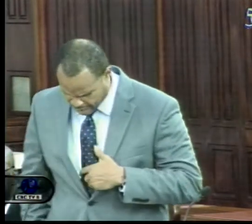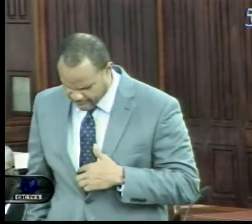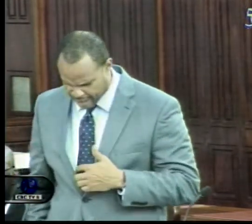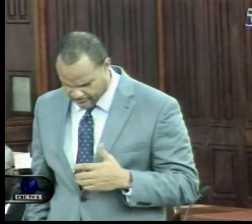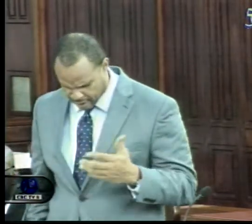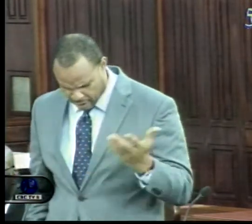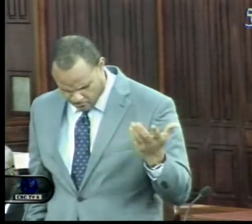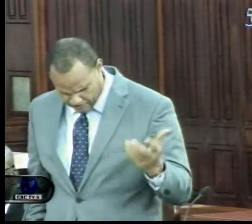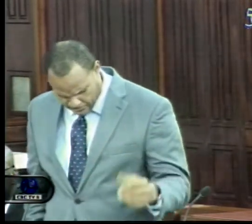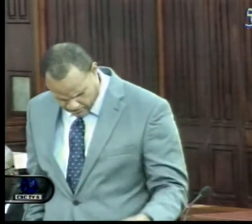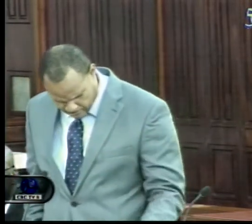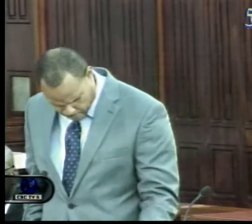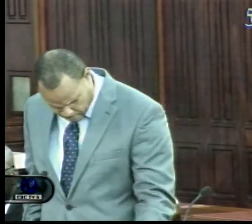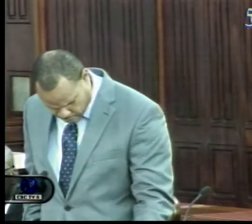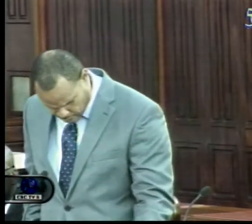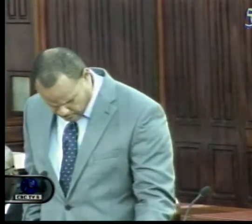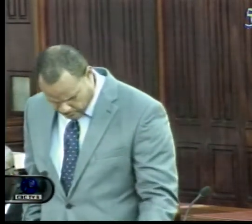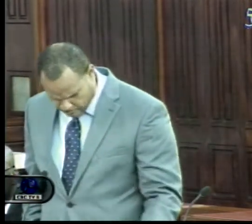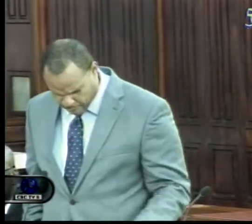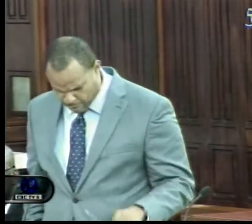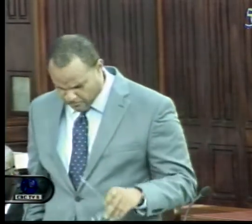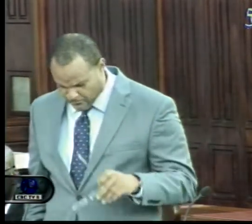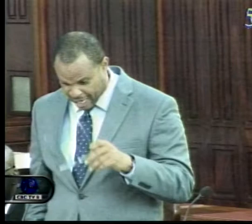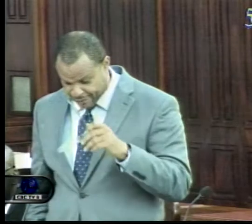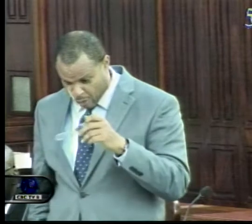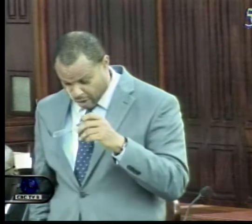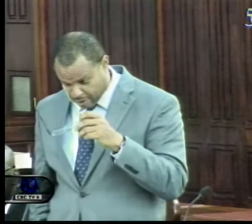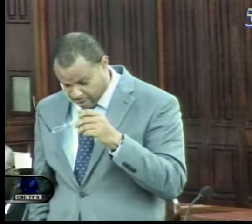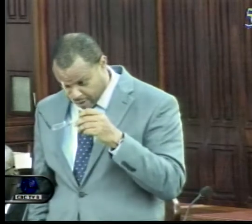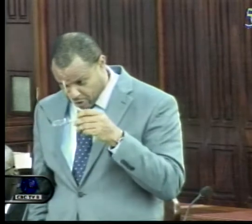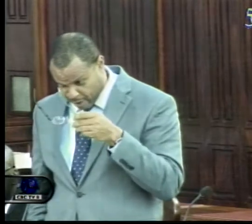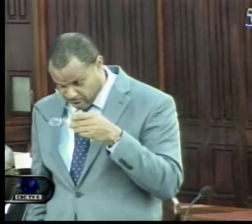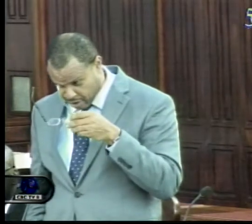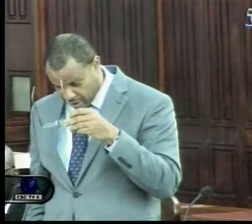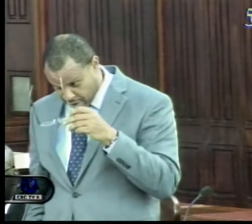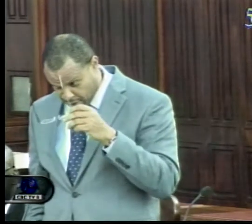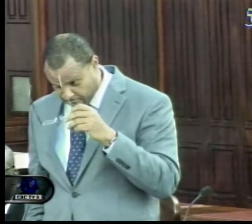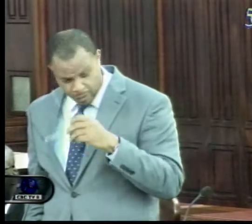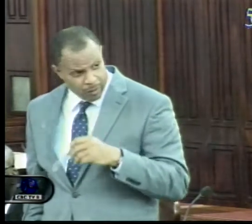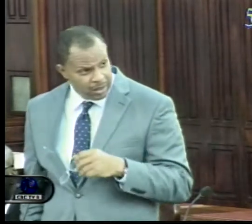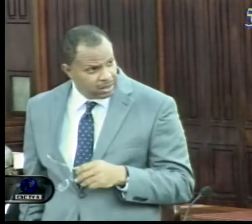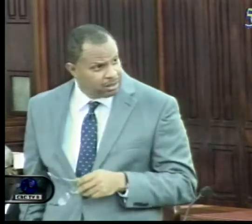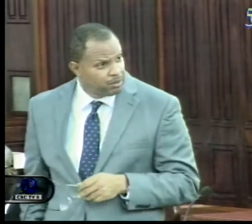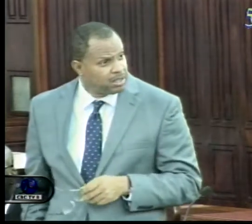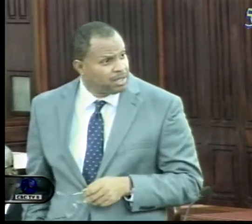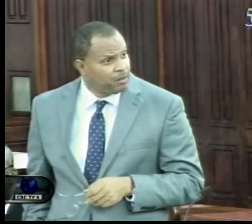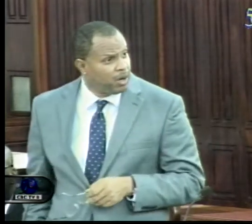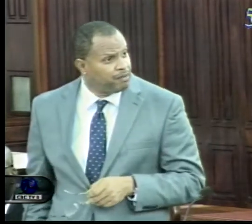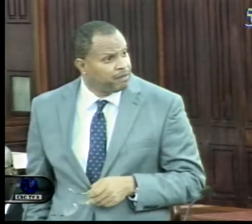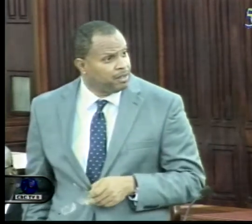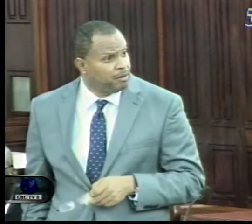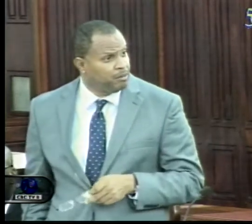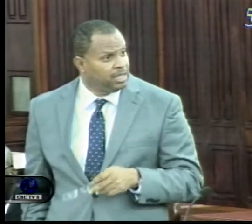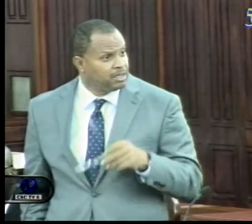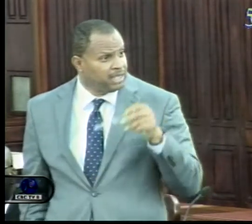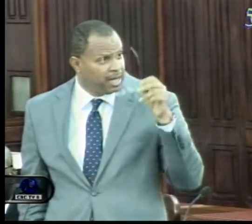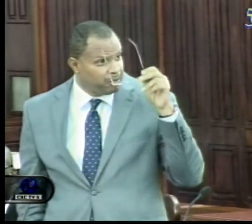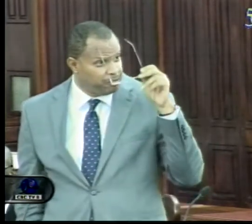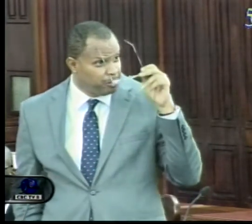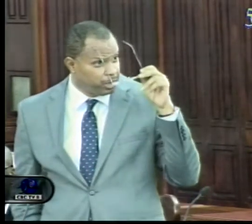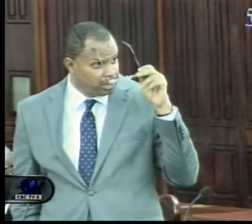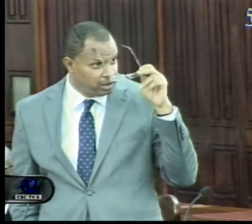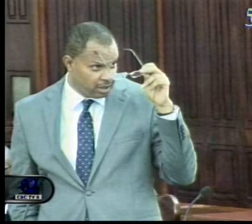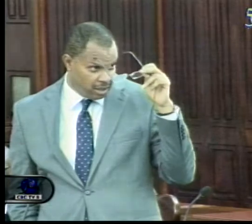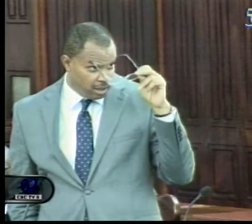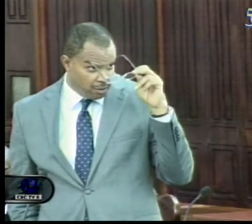Yes, indeed, because of course we want to have one situation. What is the thing? One for the Medes and the other one for